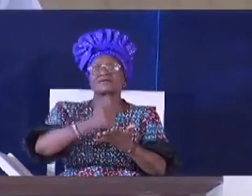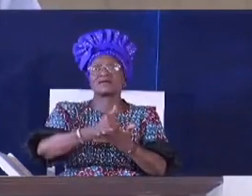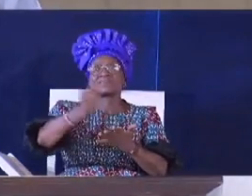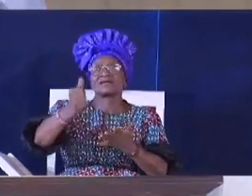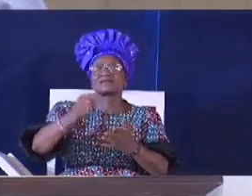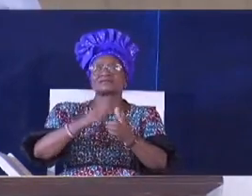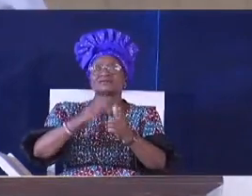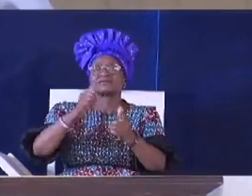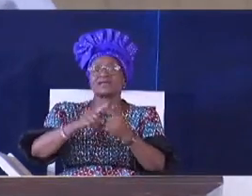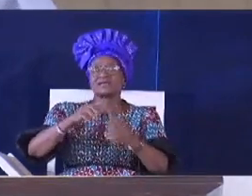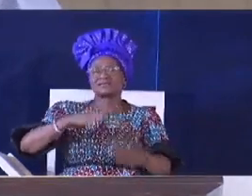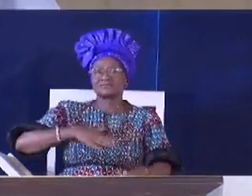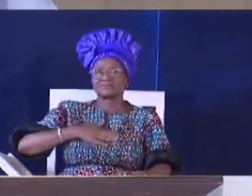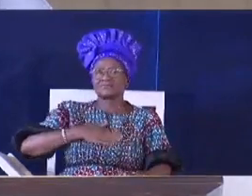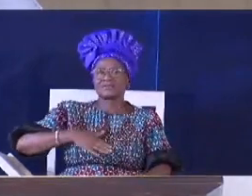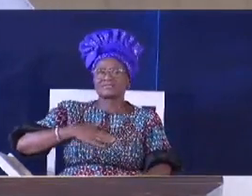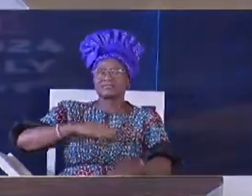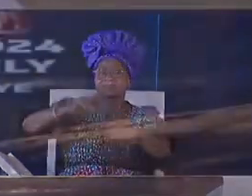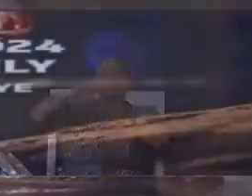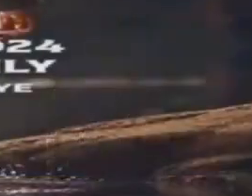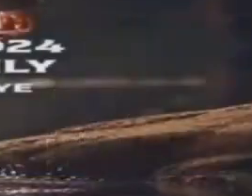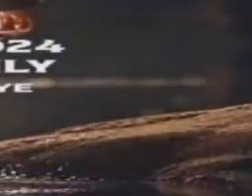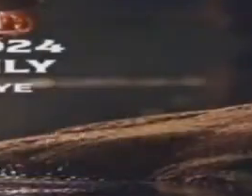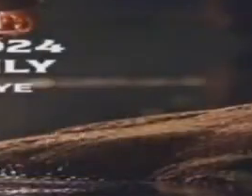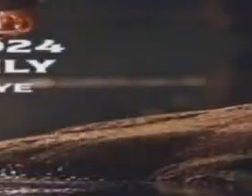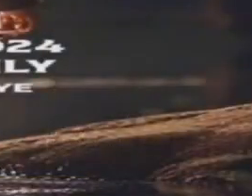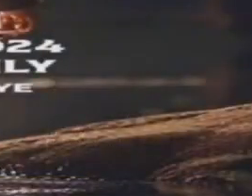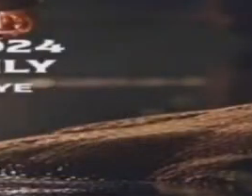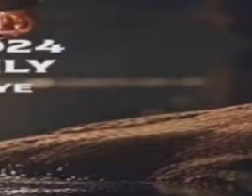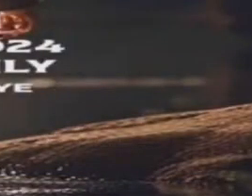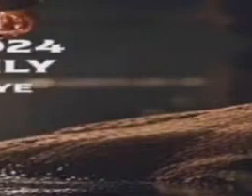And then you may please be seated.